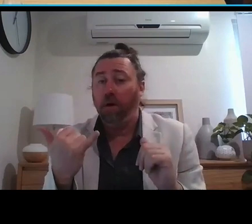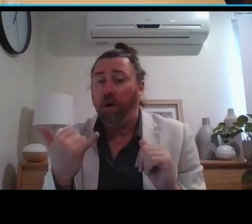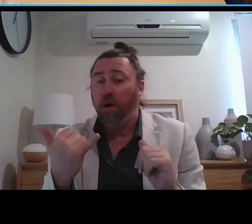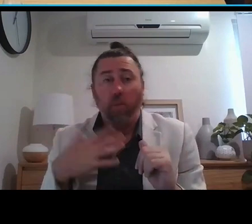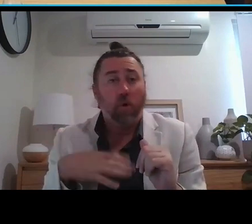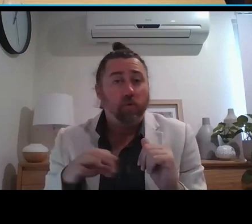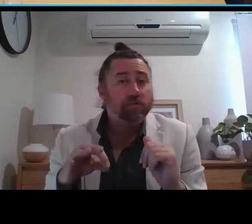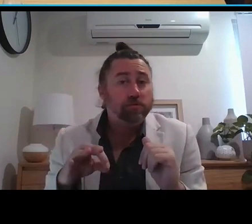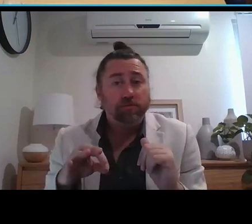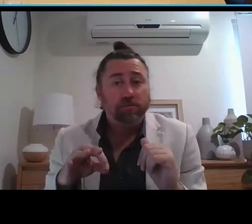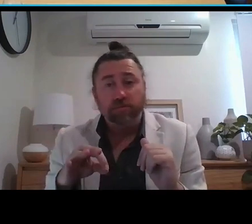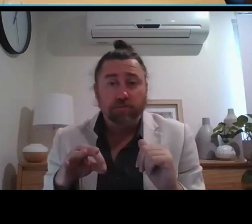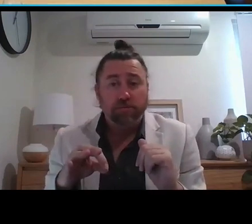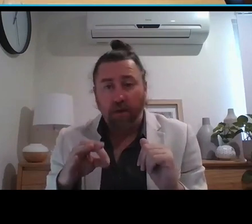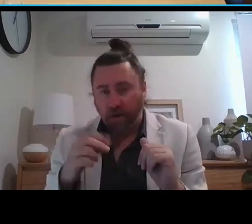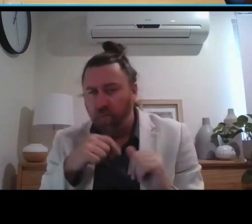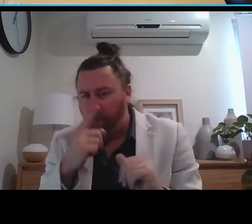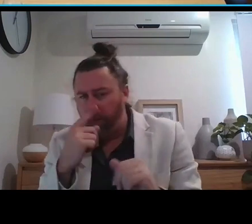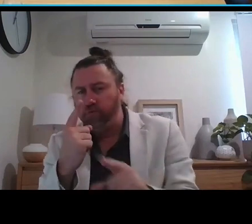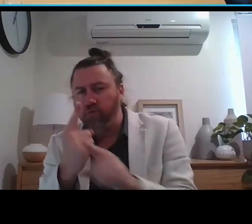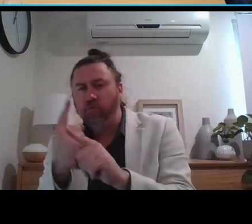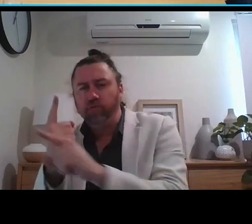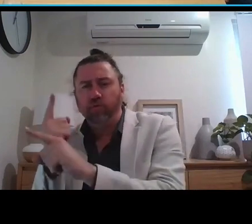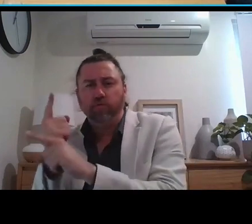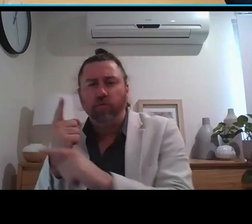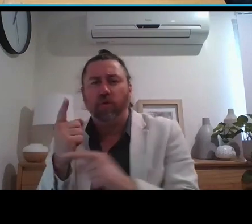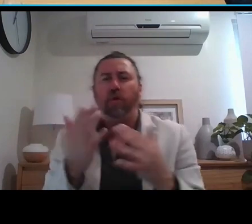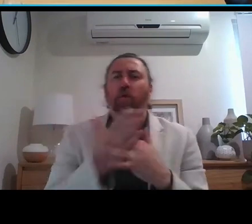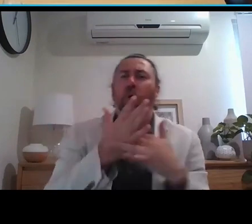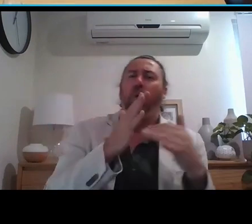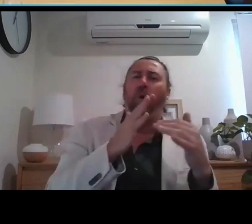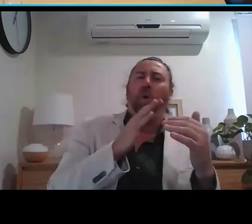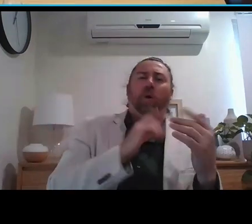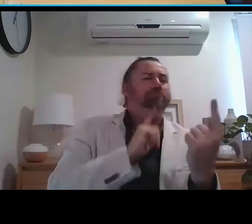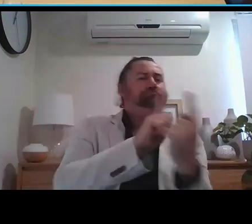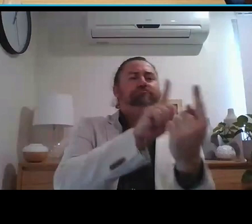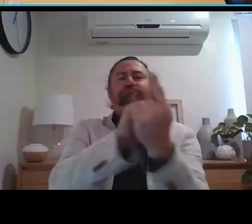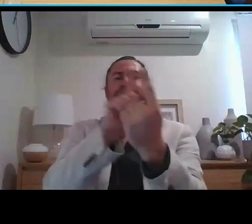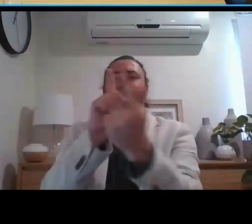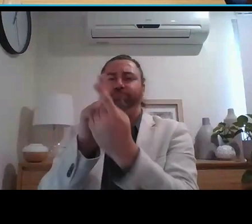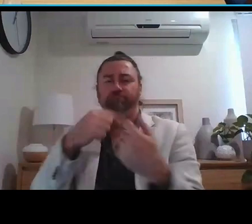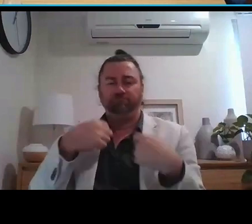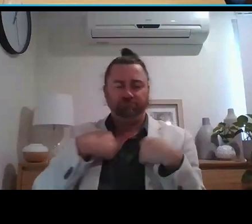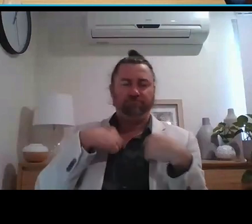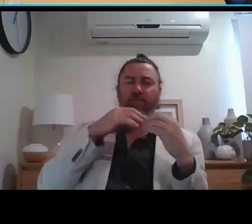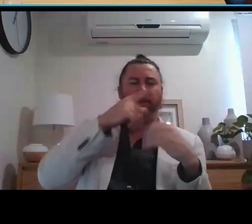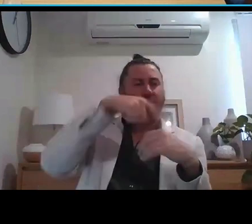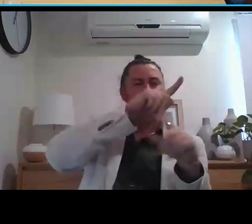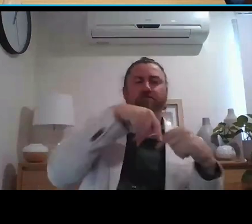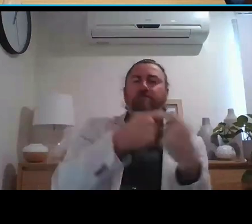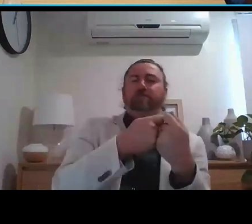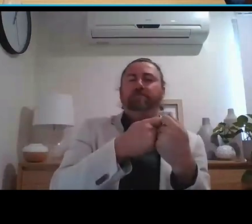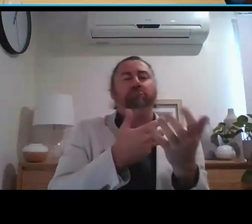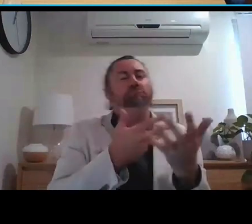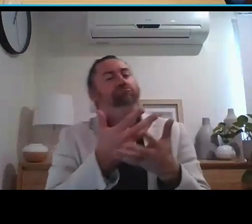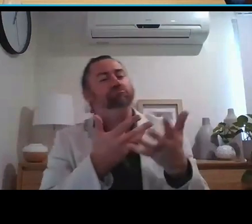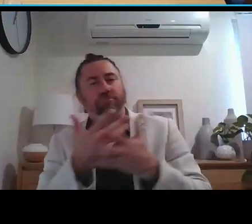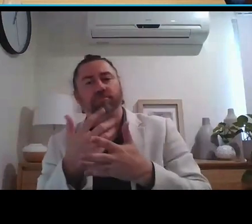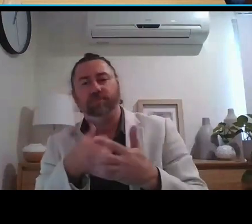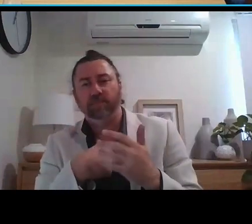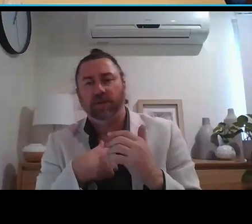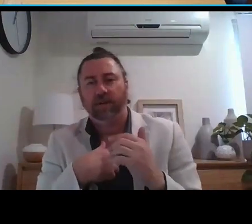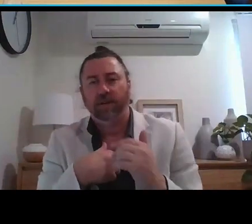getting a bit of feedback, both through the engagements that me and some of the team's been attending. And I've certainly